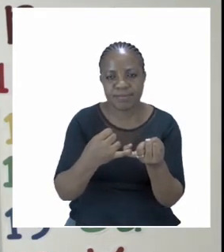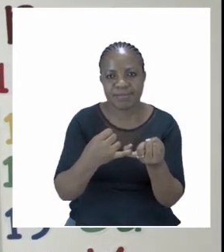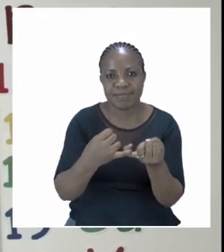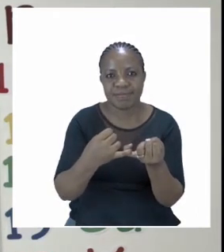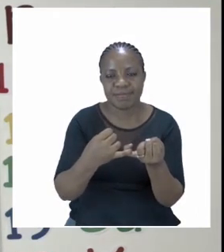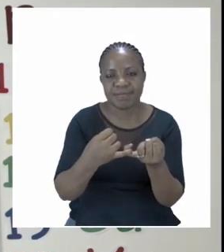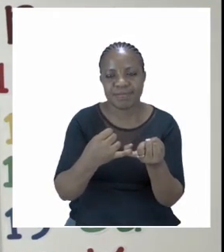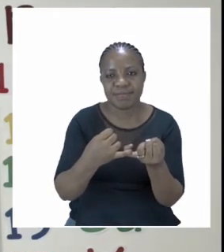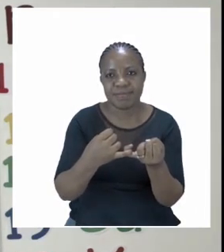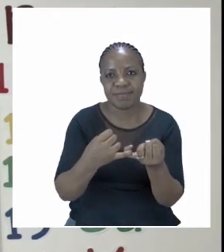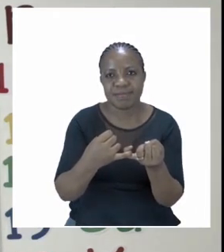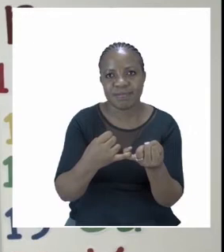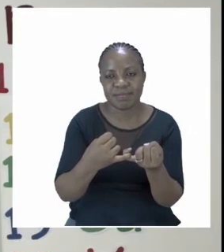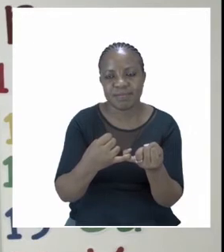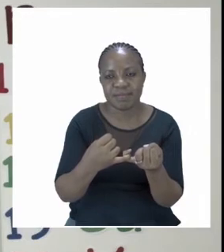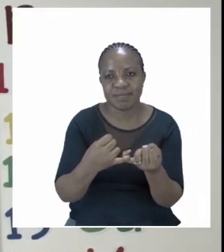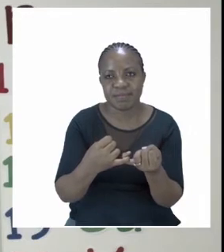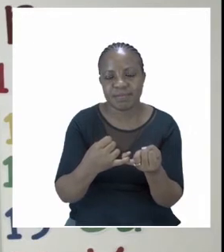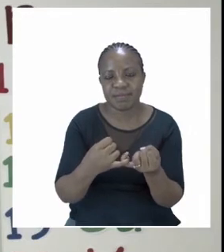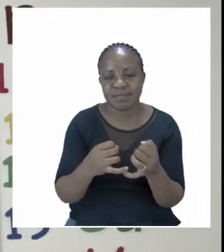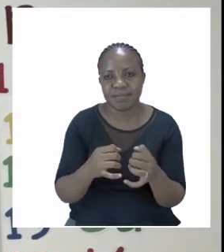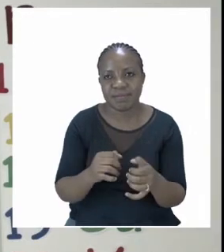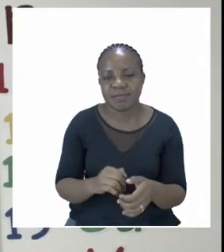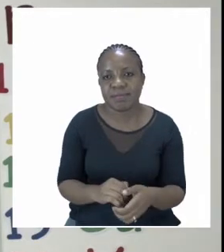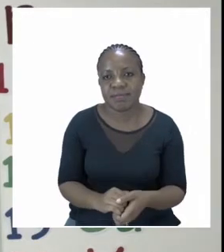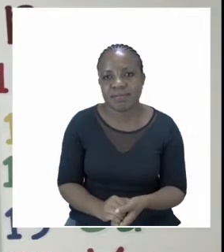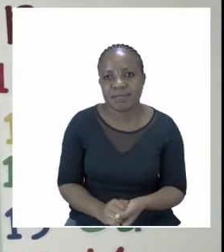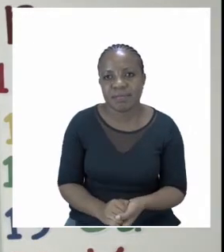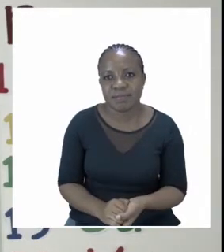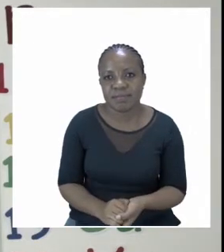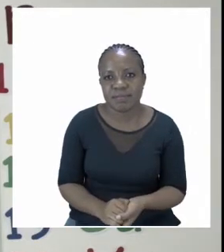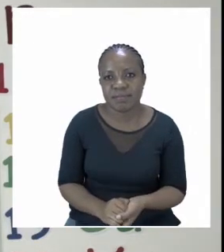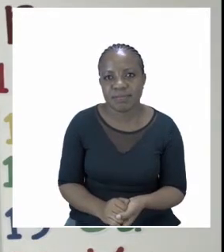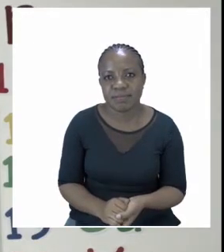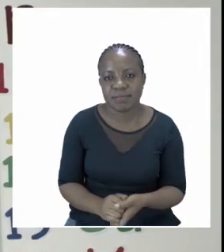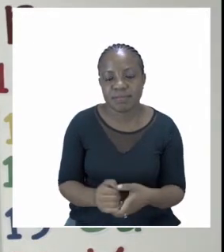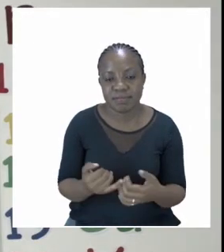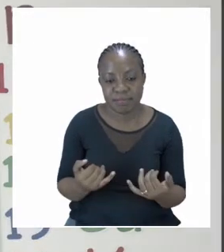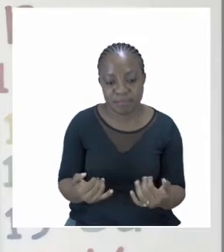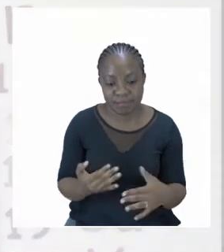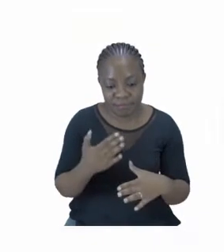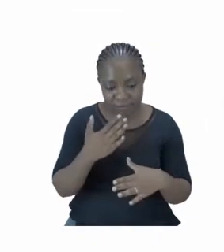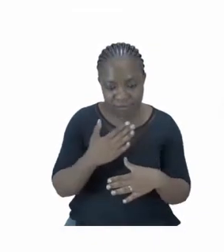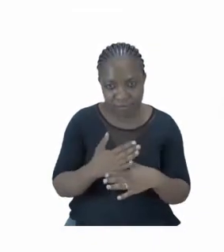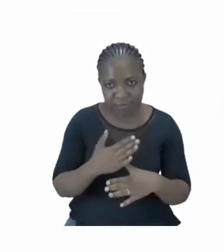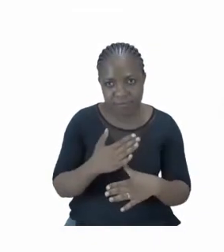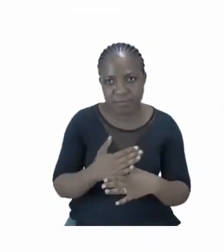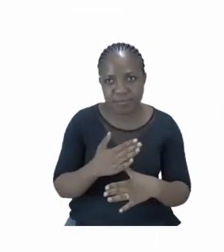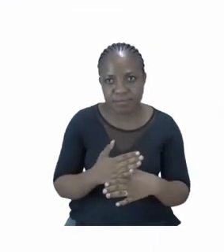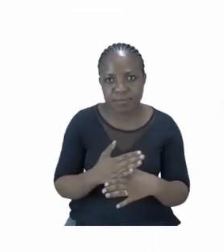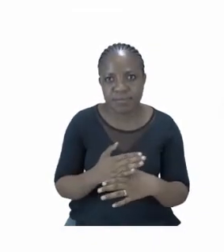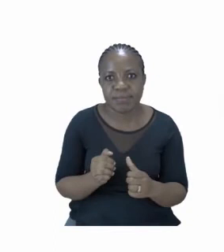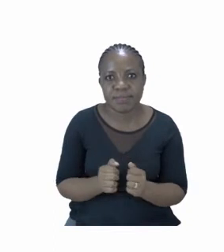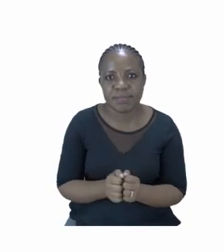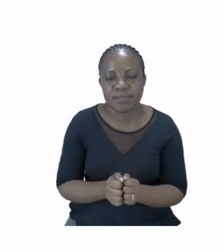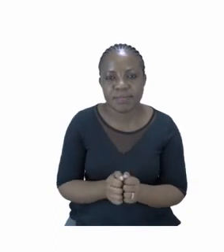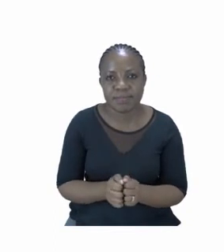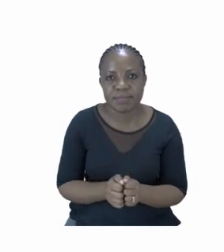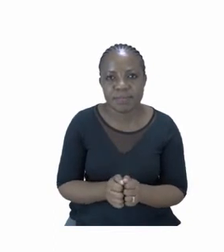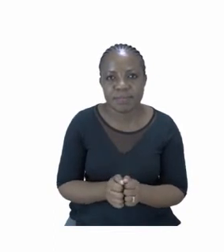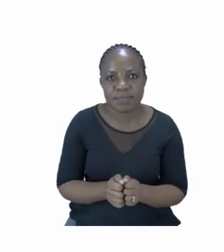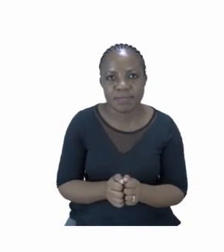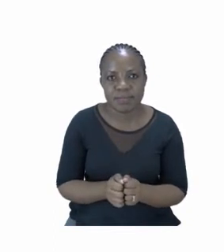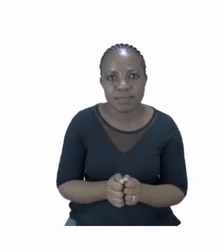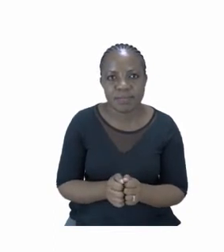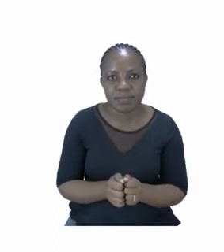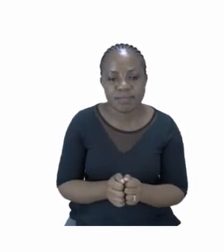Well done. Now we can go back into our exercise. As you can see, we